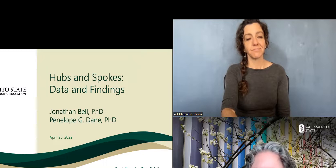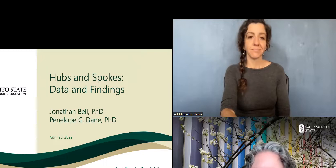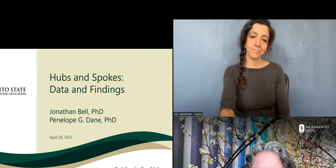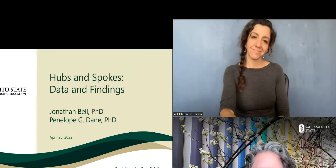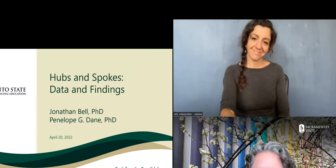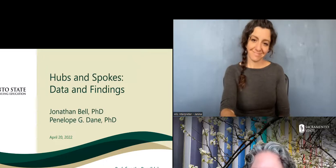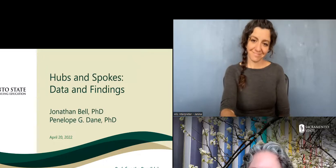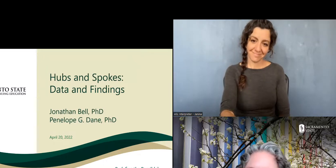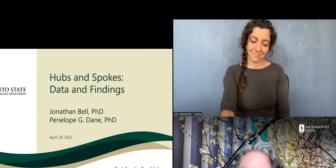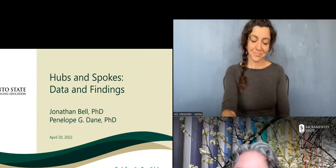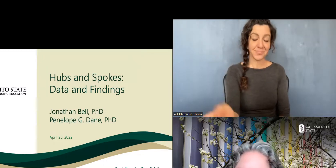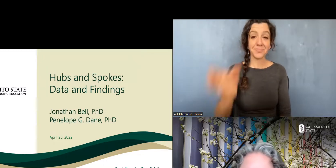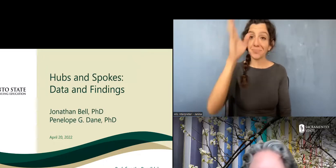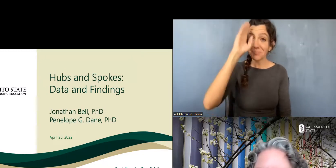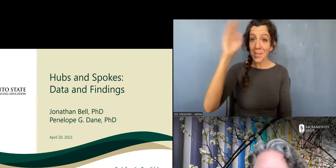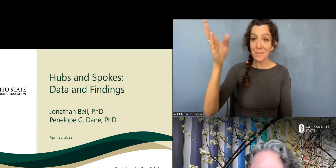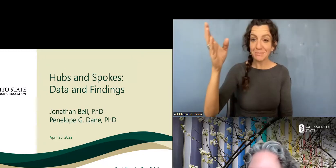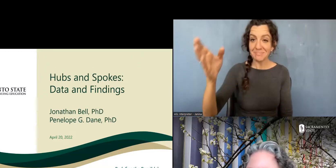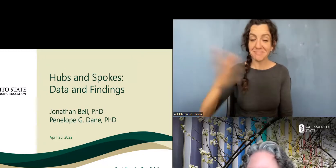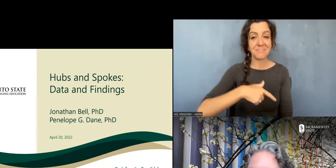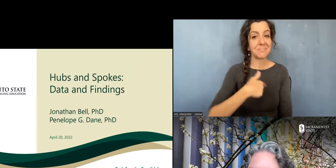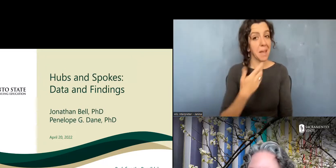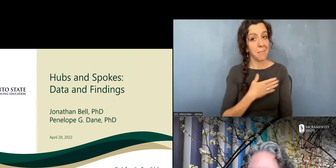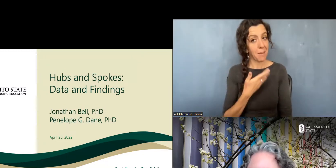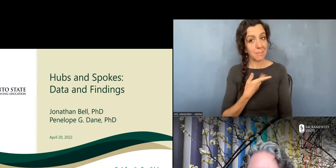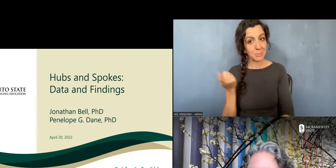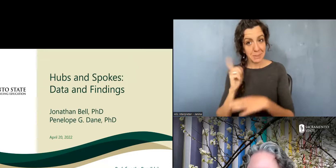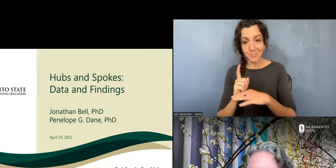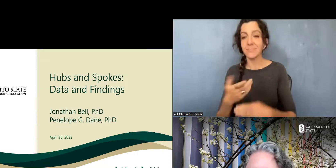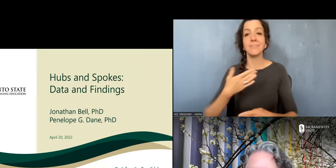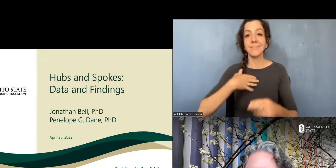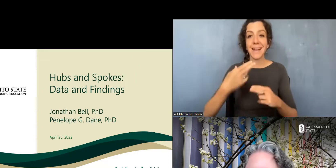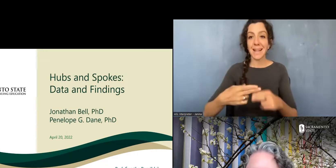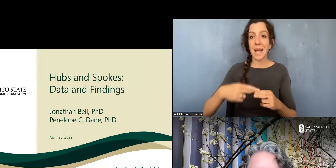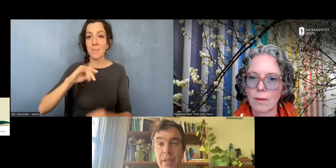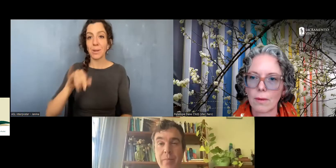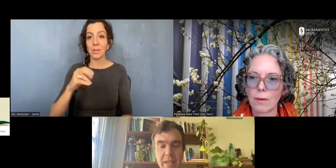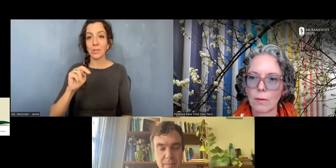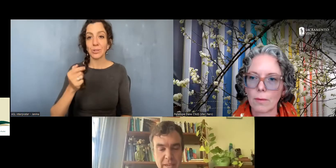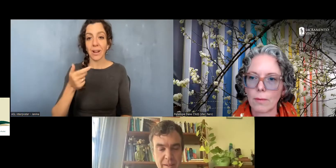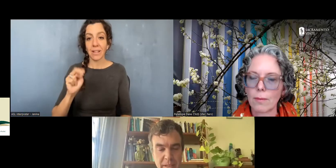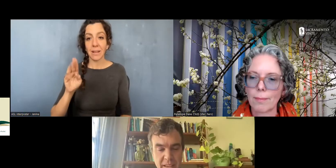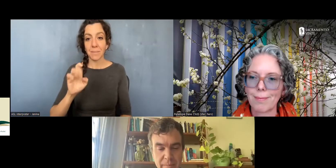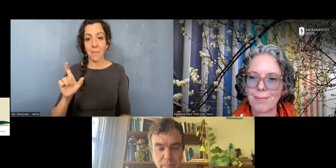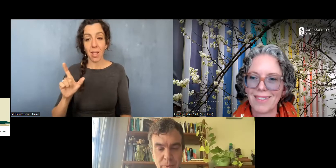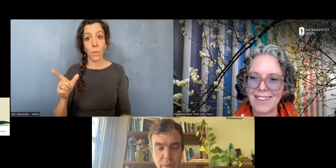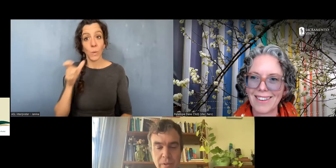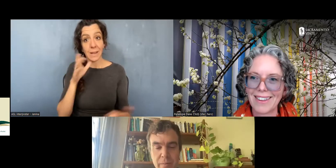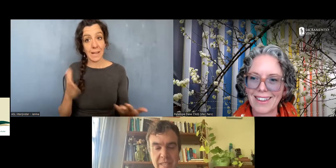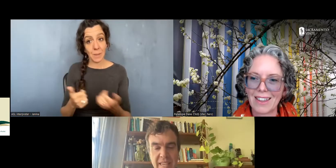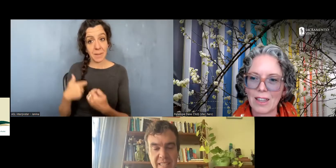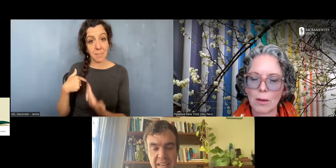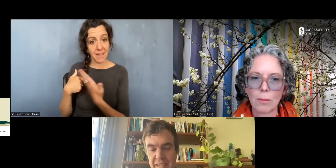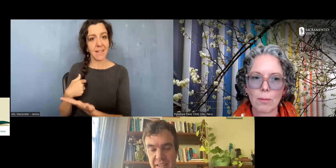Good afternoon, everyone. I'm glad to be here today. My name is Jonathan Bell. Presenting with me is Penelope Dane. We're both